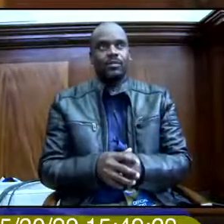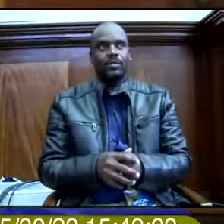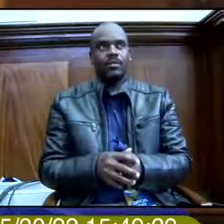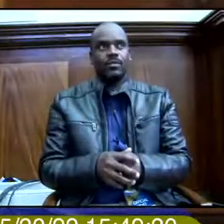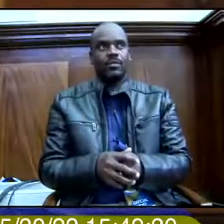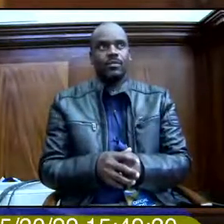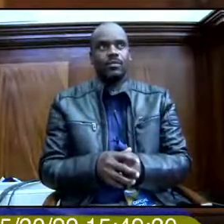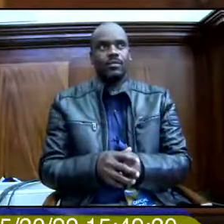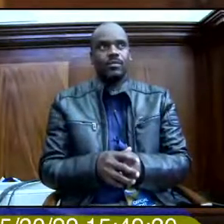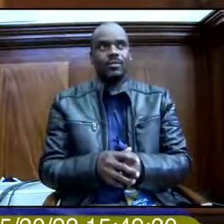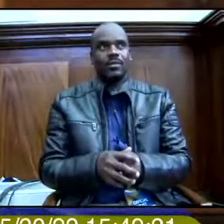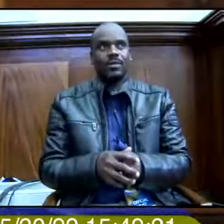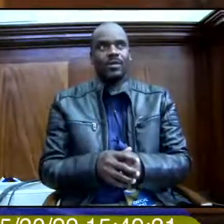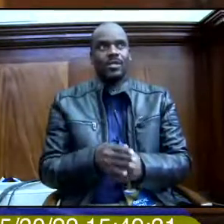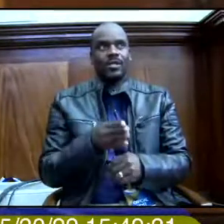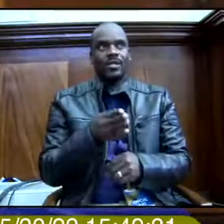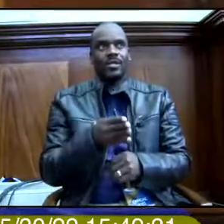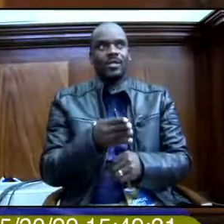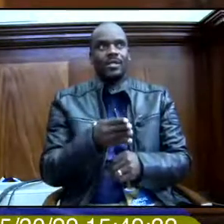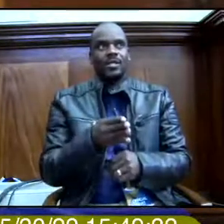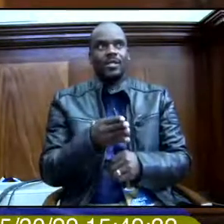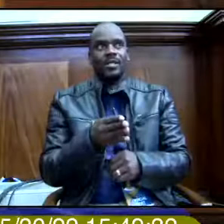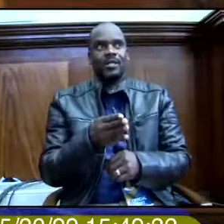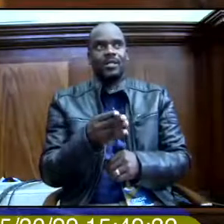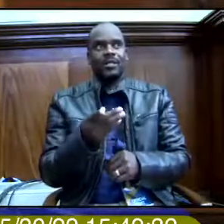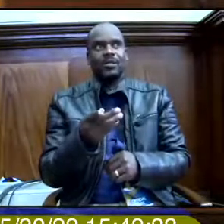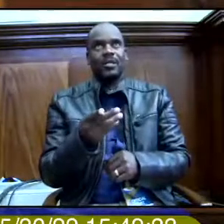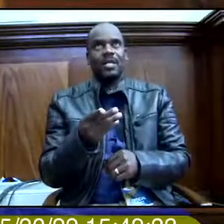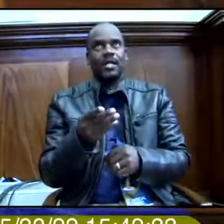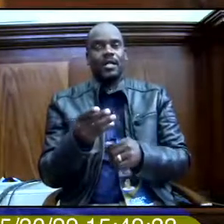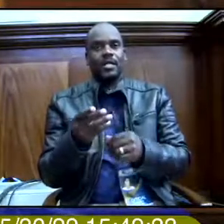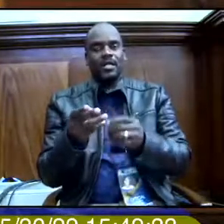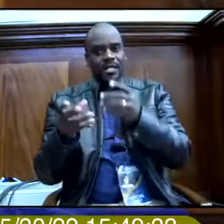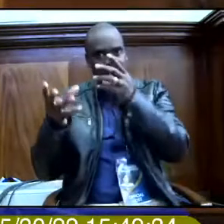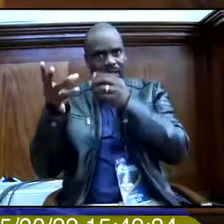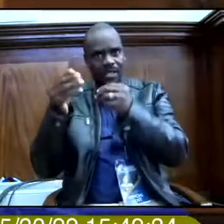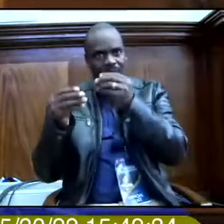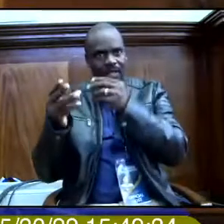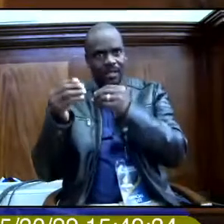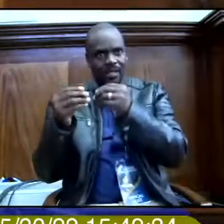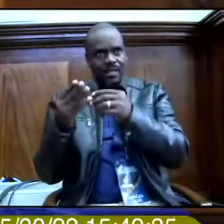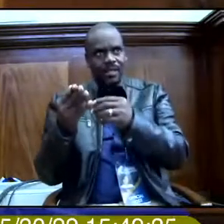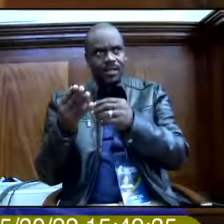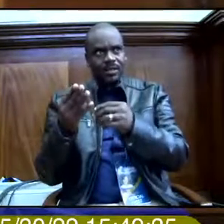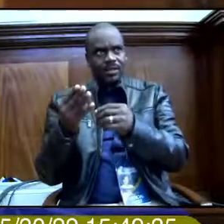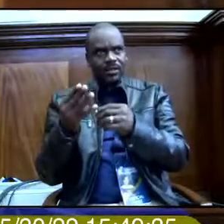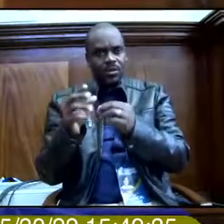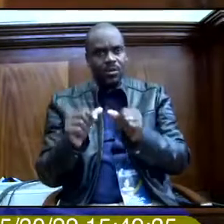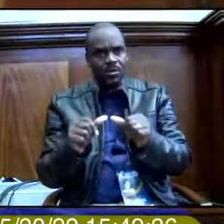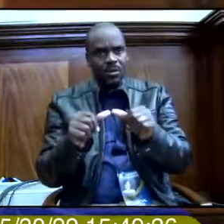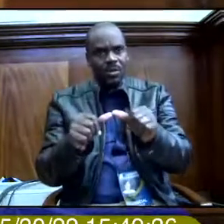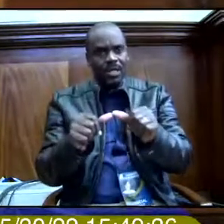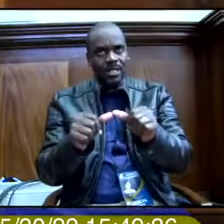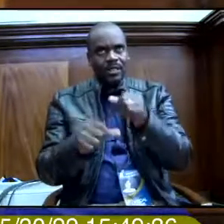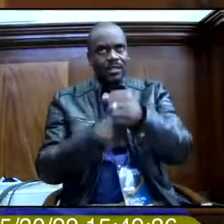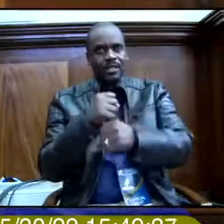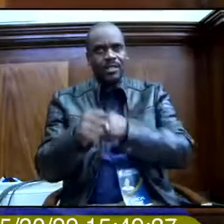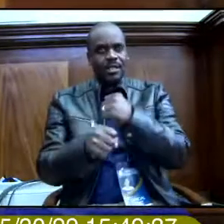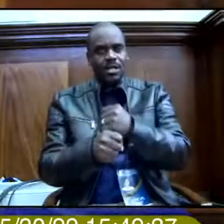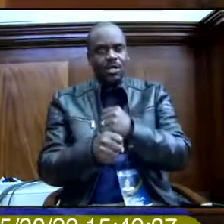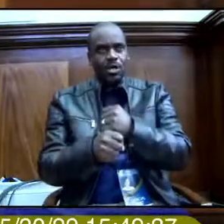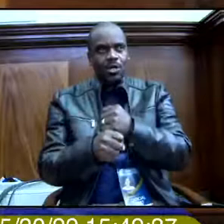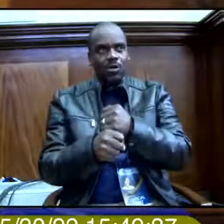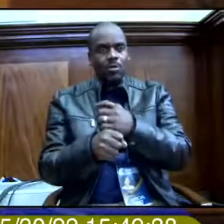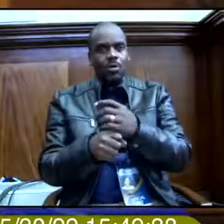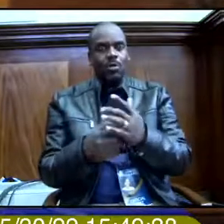and this is one area where we have experienced a decline in growth and suffered job losses over the years and